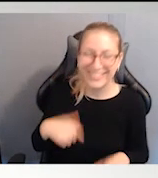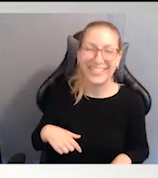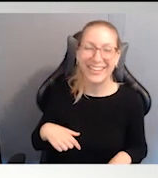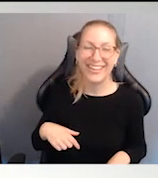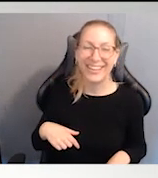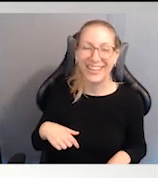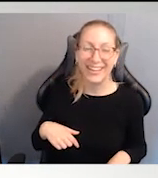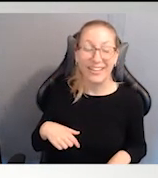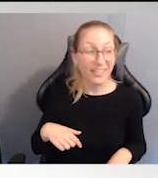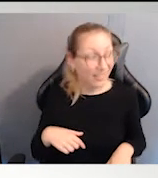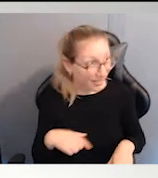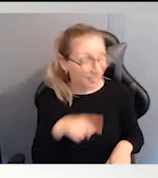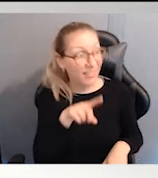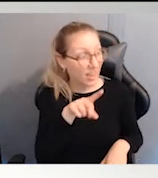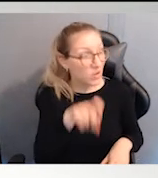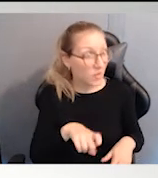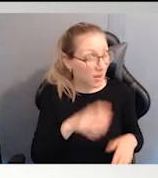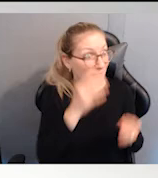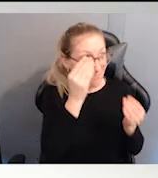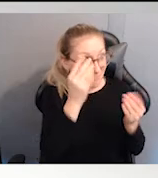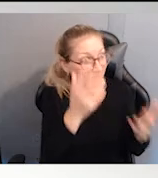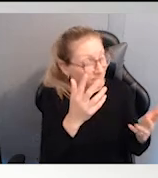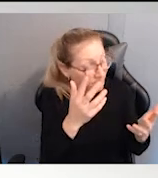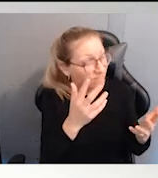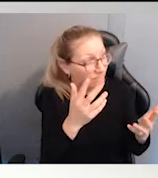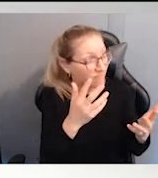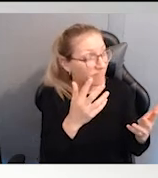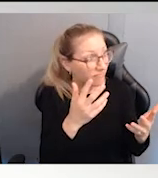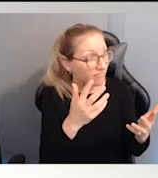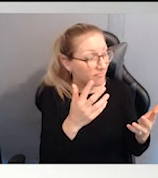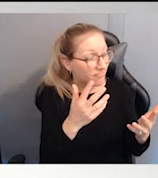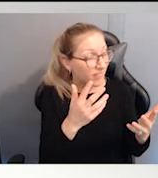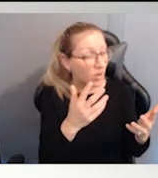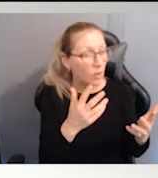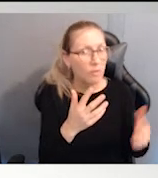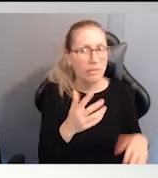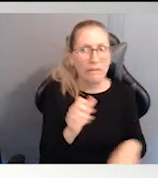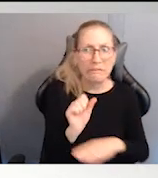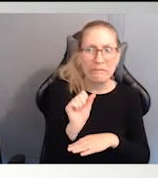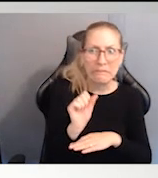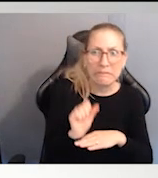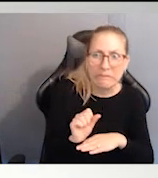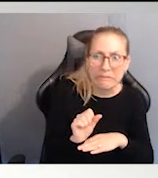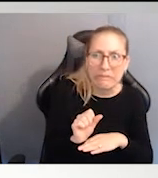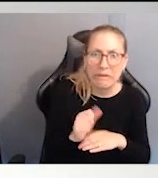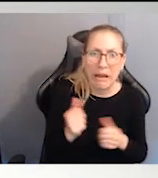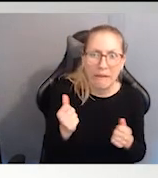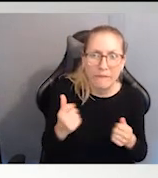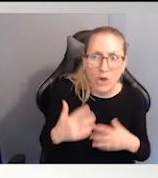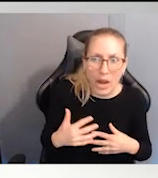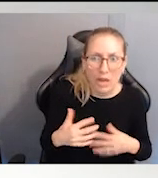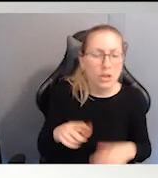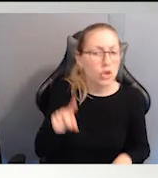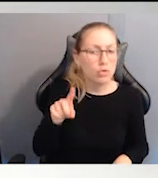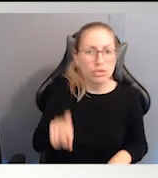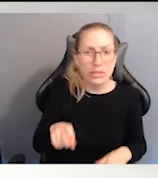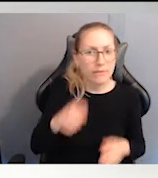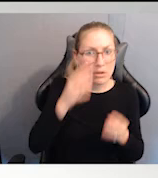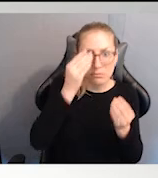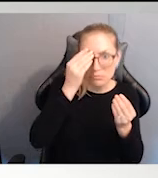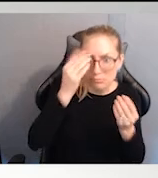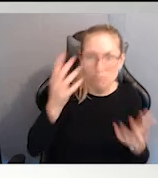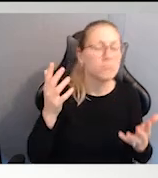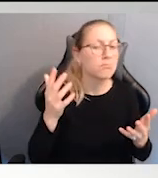Then speak up. They're so afraid to speak up. You have to speak up to get